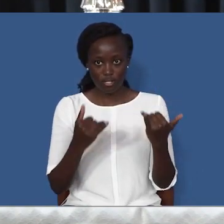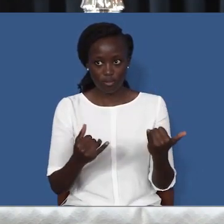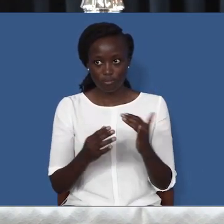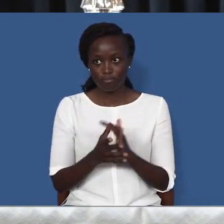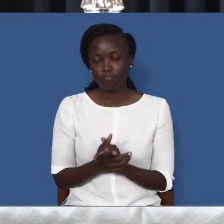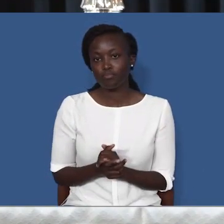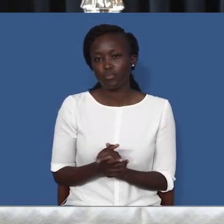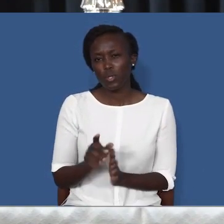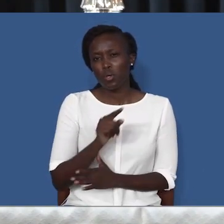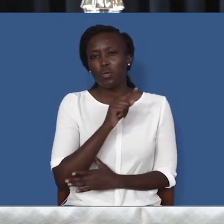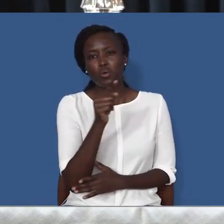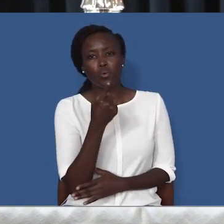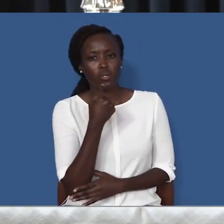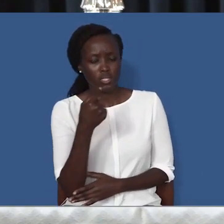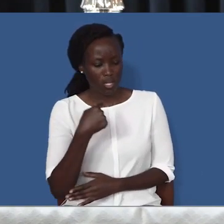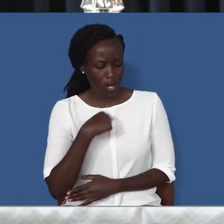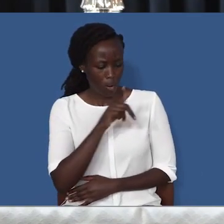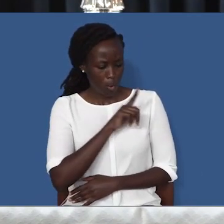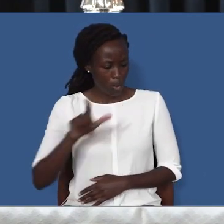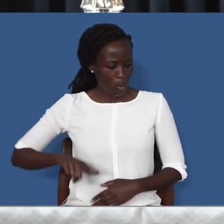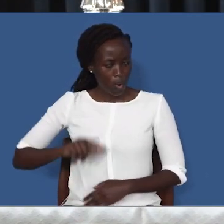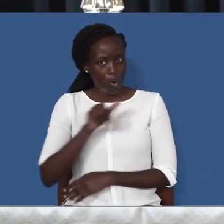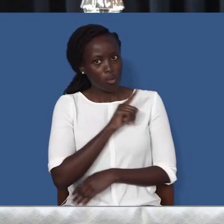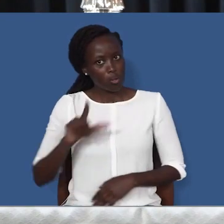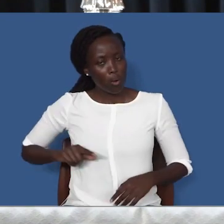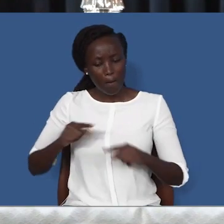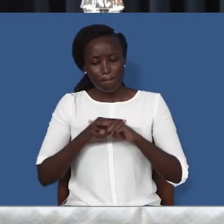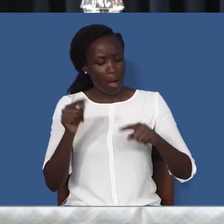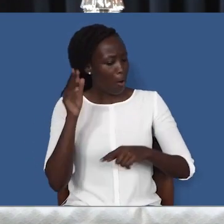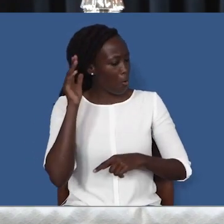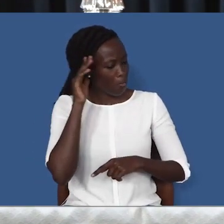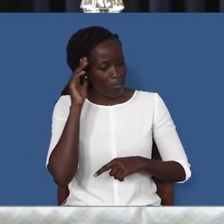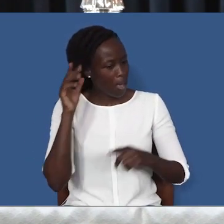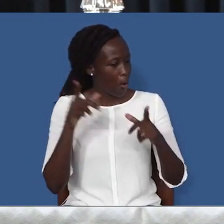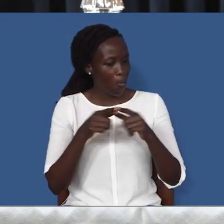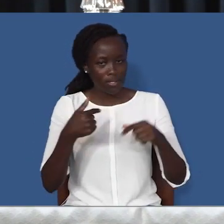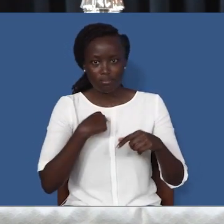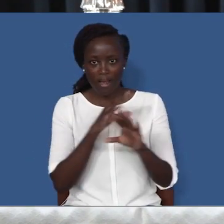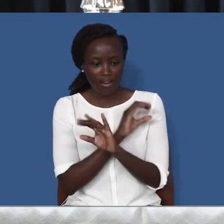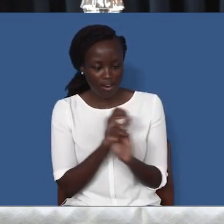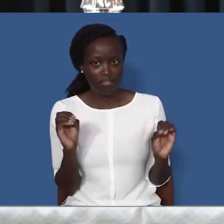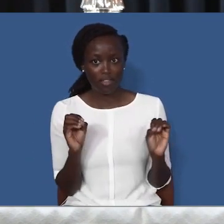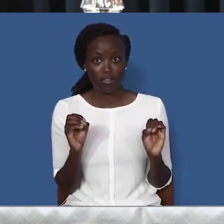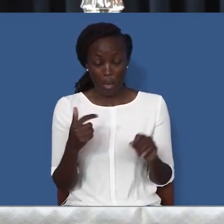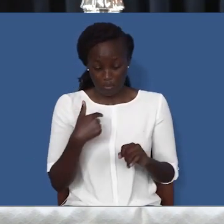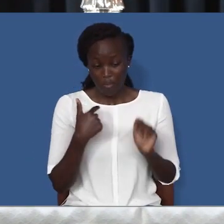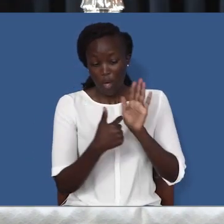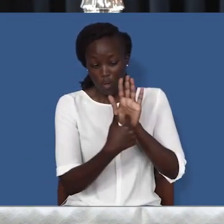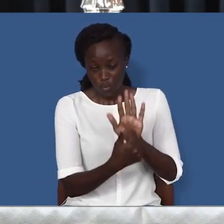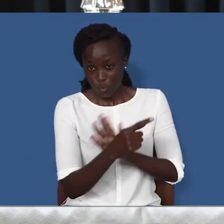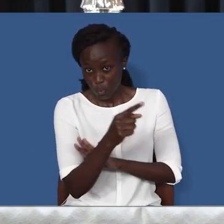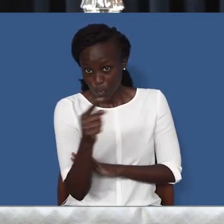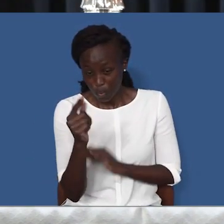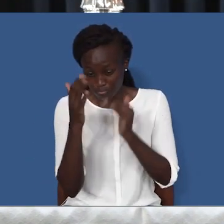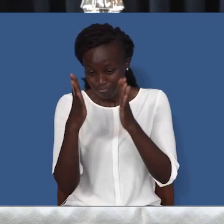Why do you call me Lord, Lord, and do not do what I say? I will show you what he is like who comes